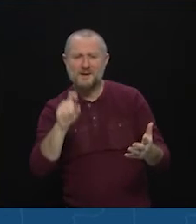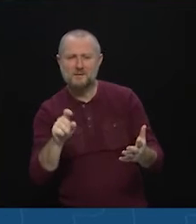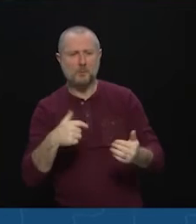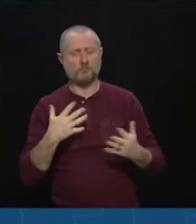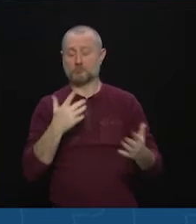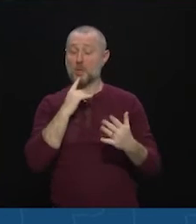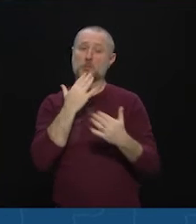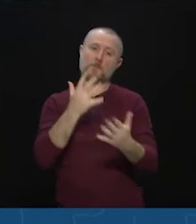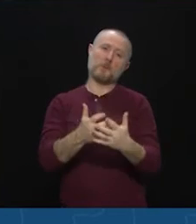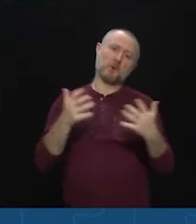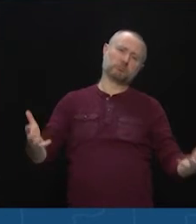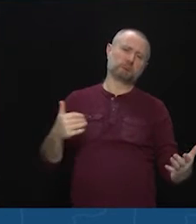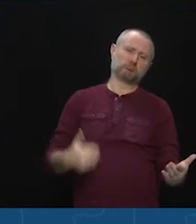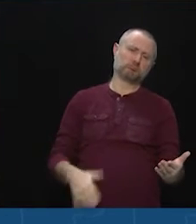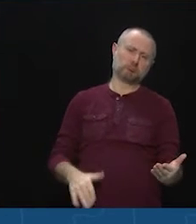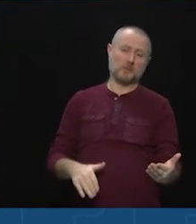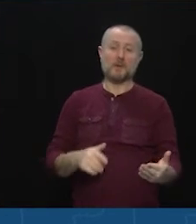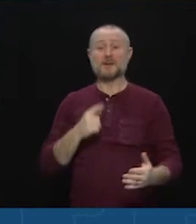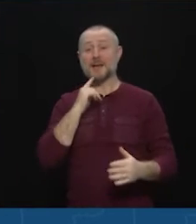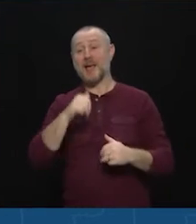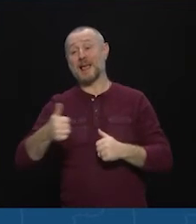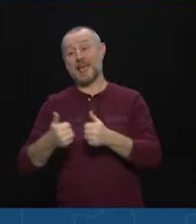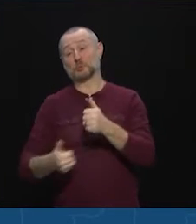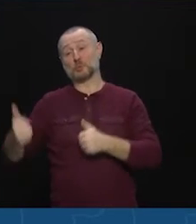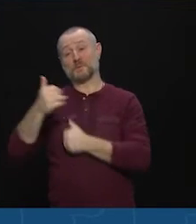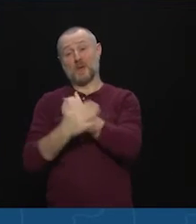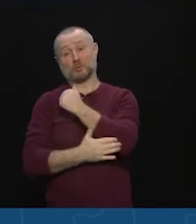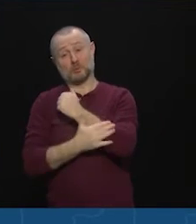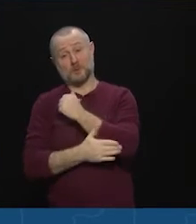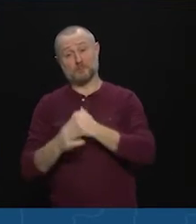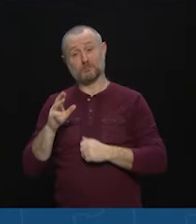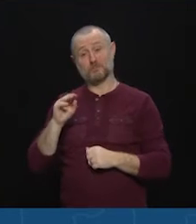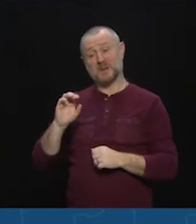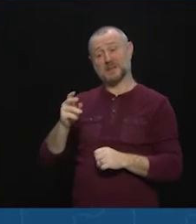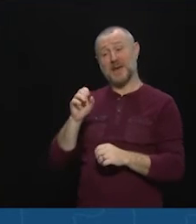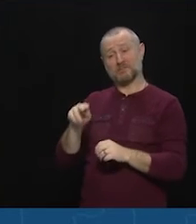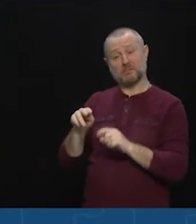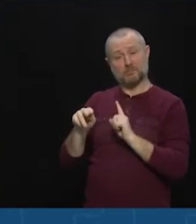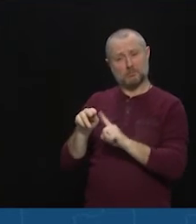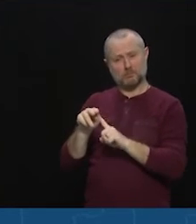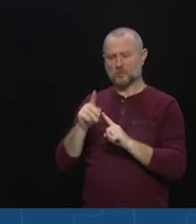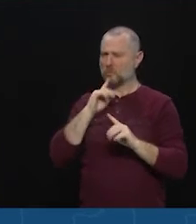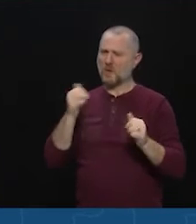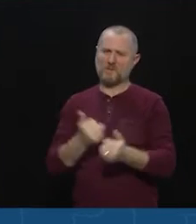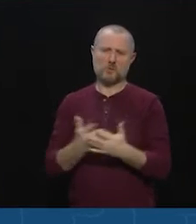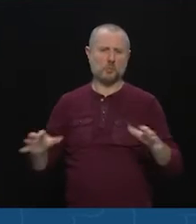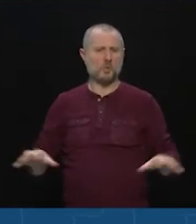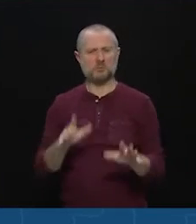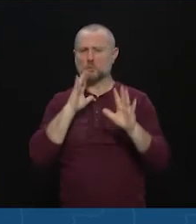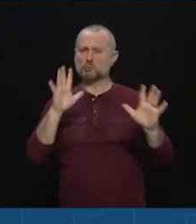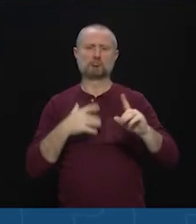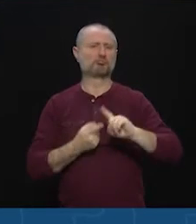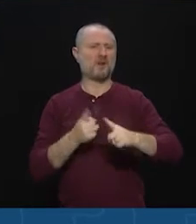for County Executive Ryan McMahon for all he does. He's a great friend and an ally as well. So thank you, County Executive McMahon.